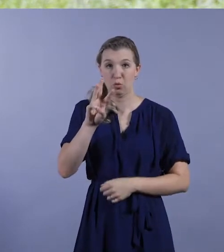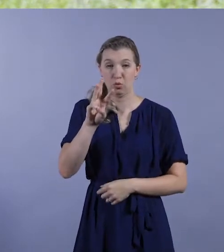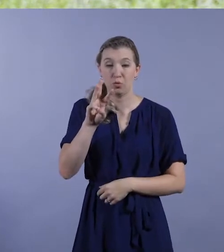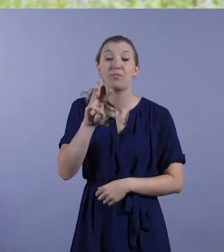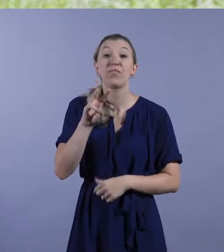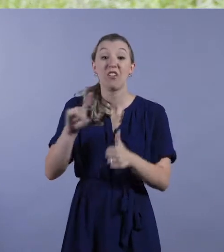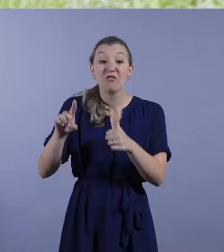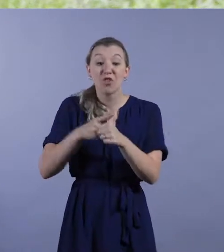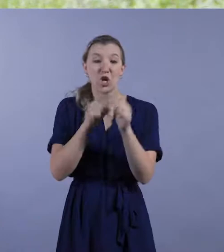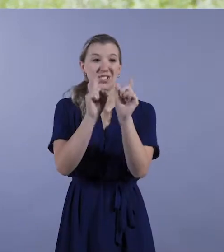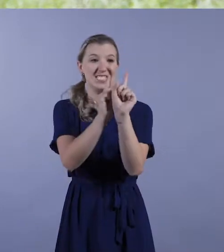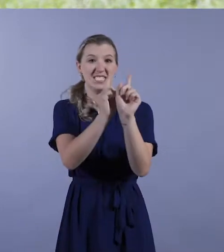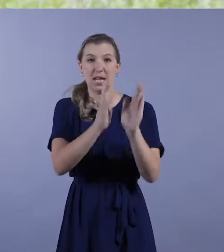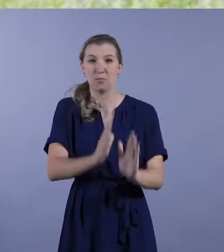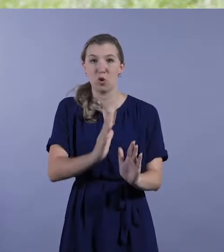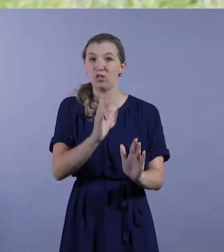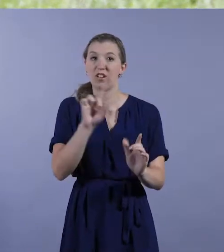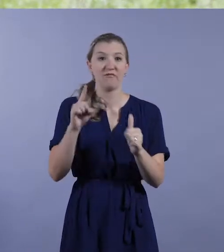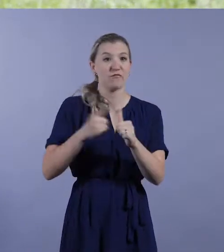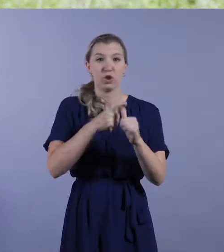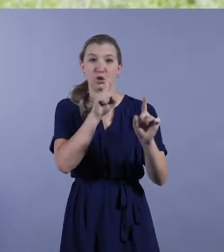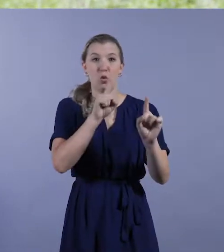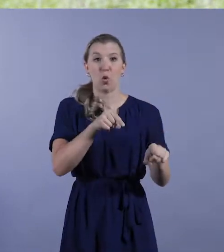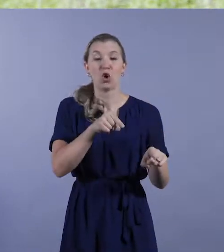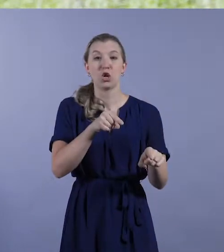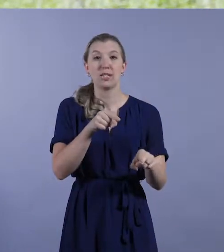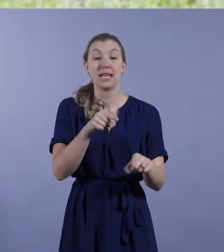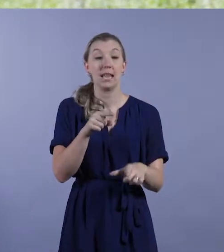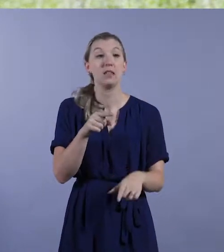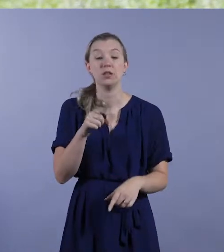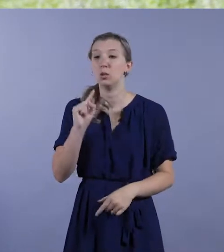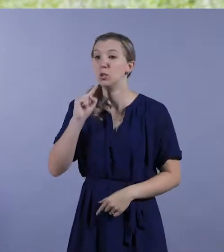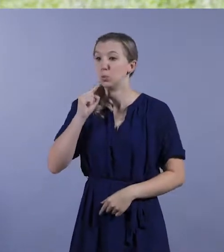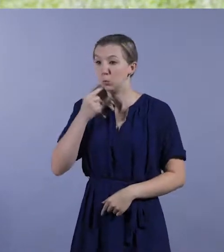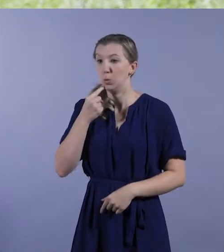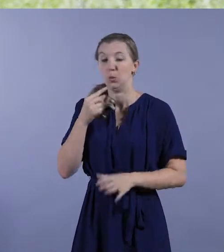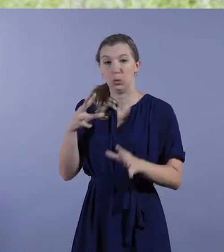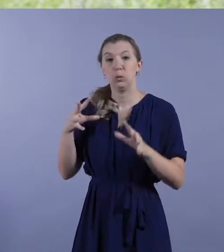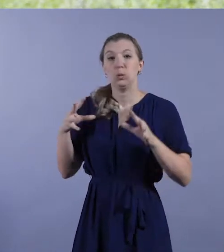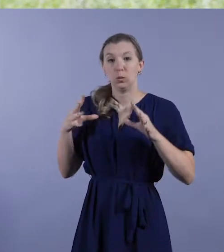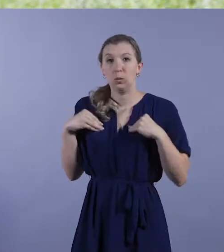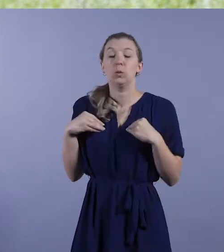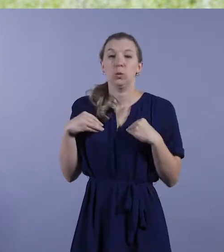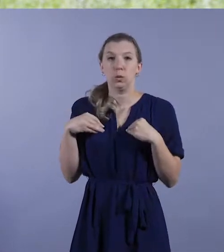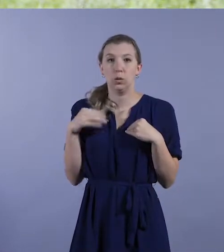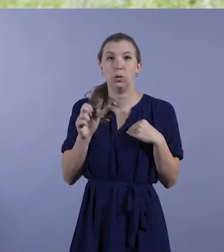disciples' marching orders. And it's something they took seriously. It's something they took.